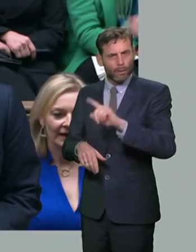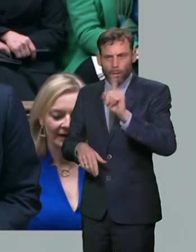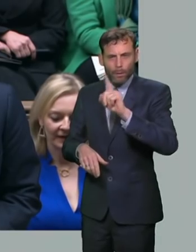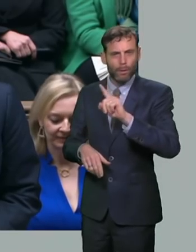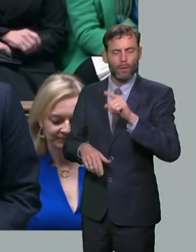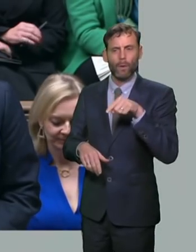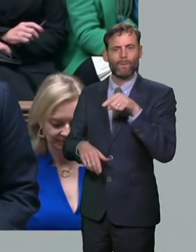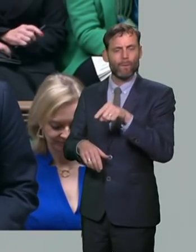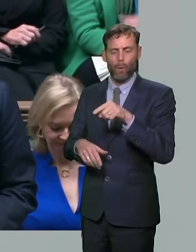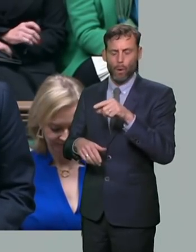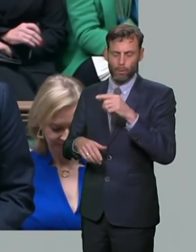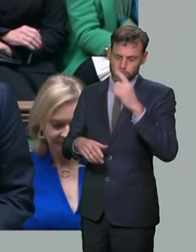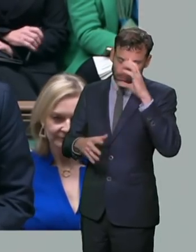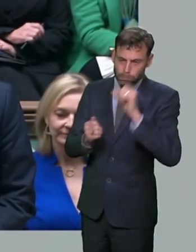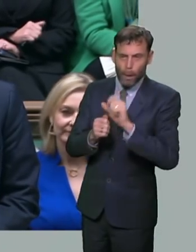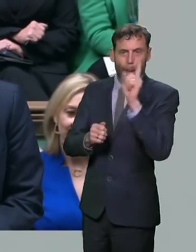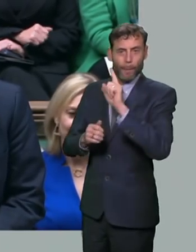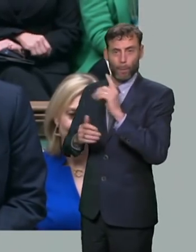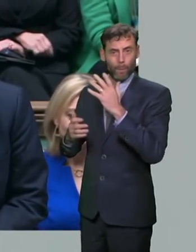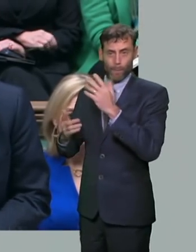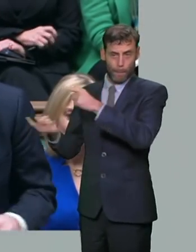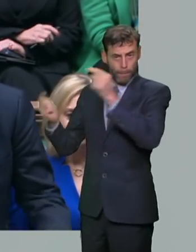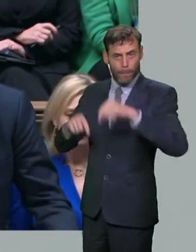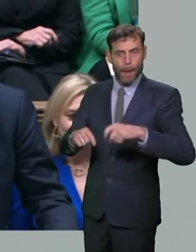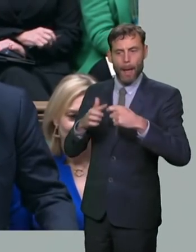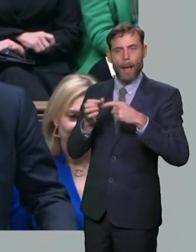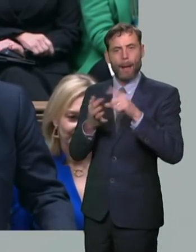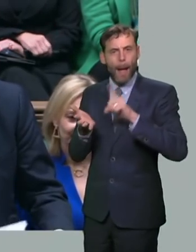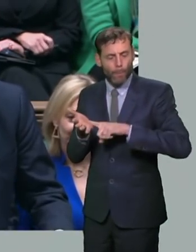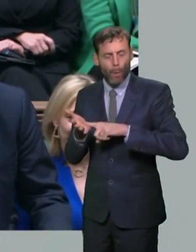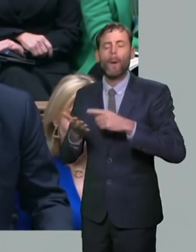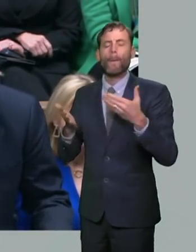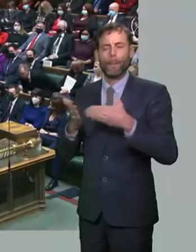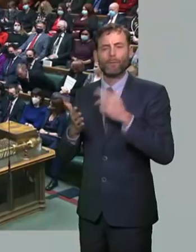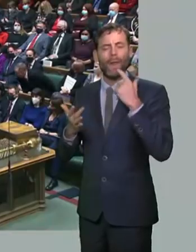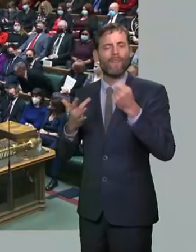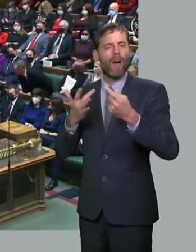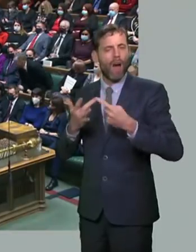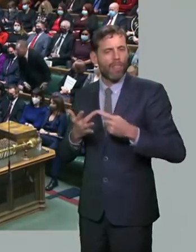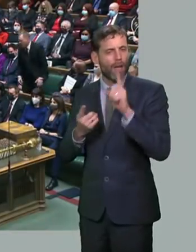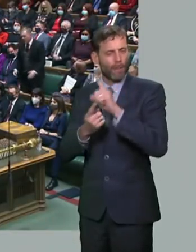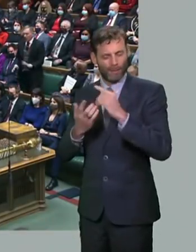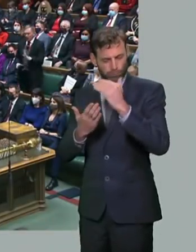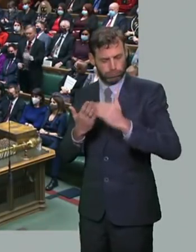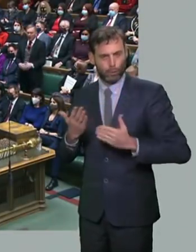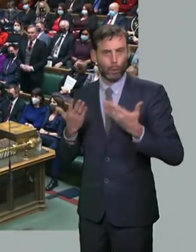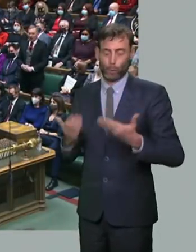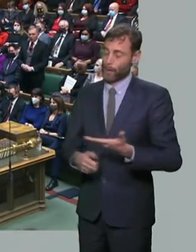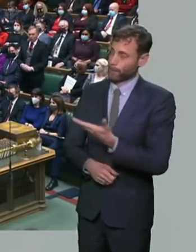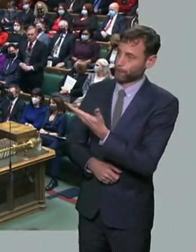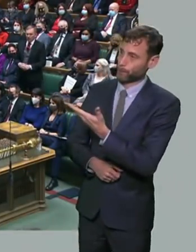from Kabul. In addition to my duties in this House, I shall have further such meetings later today. Chris Bryant.